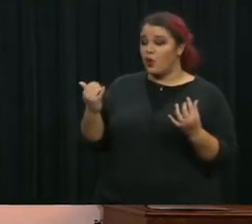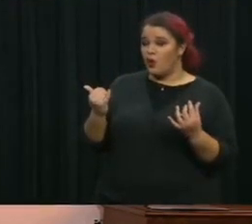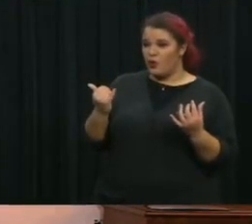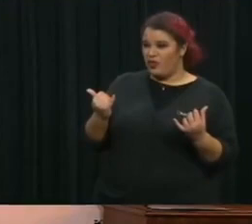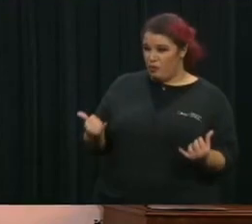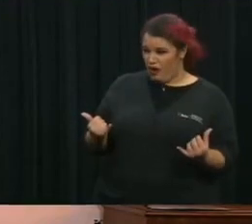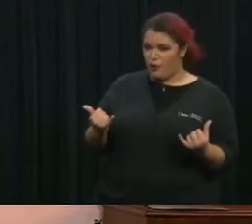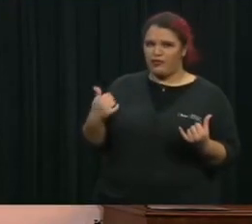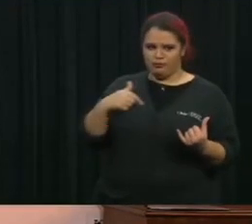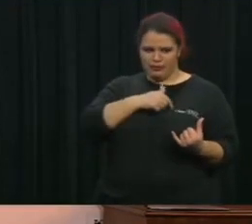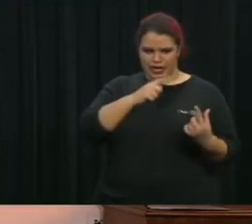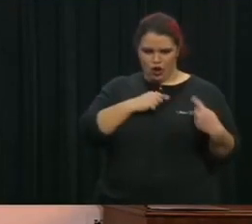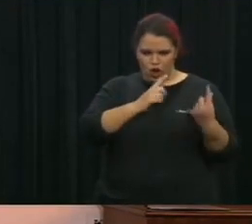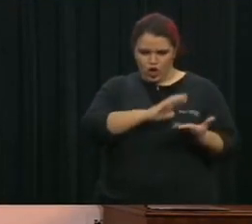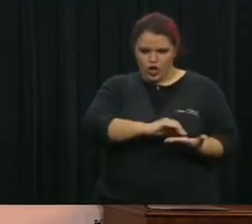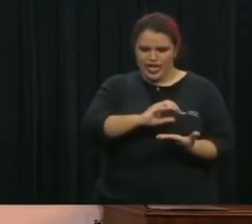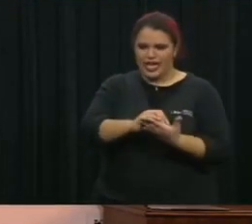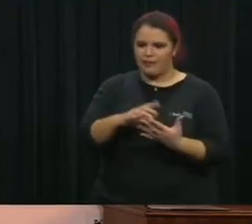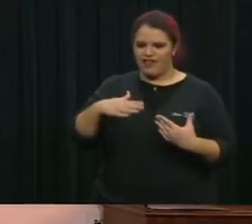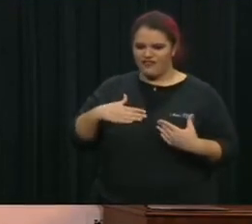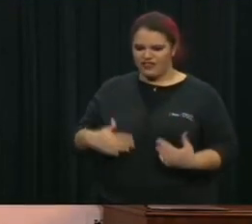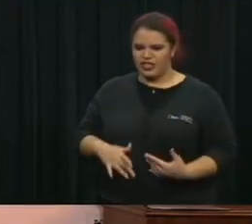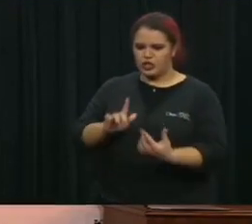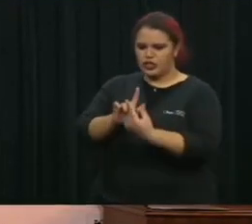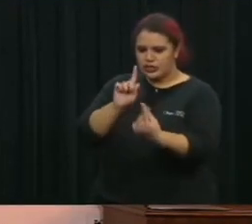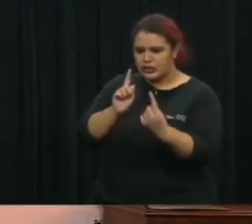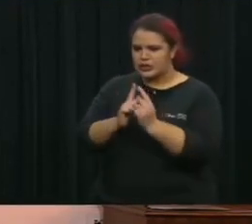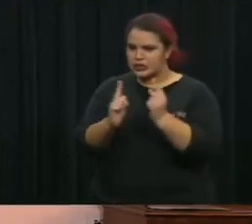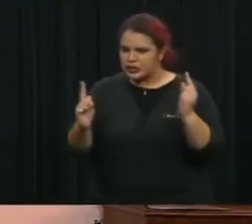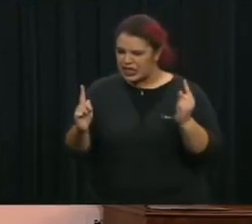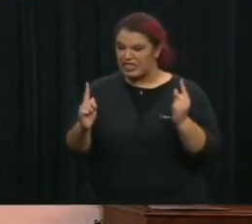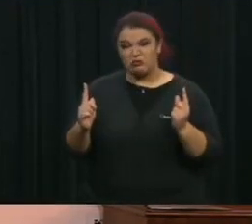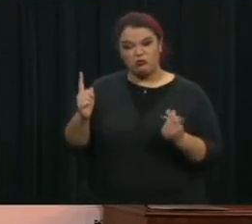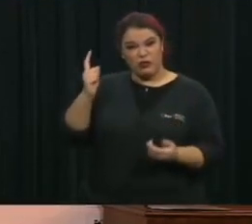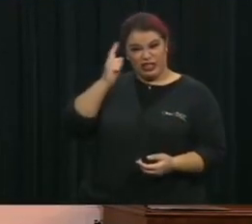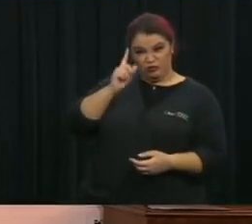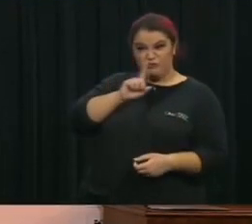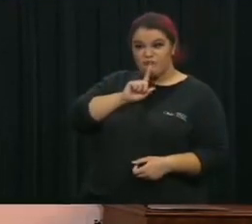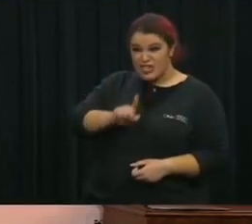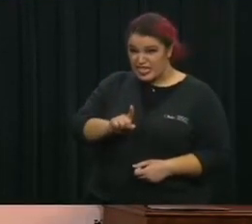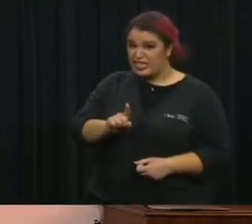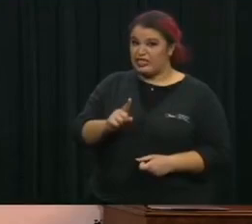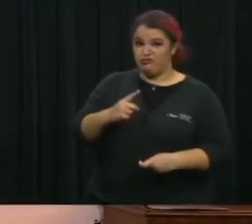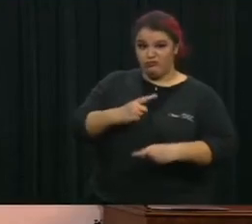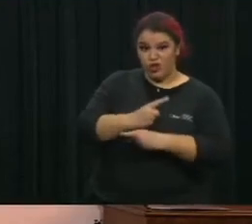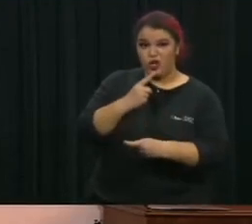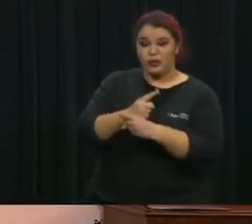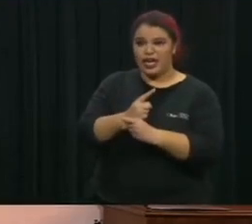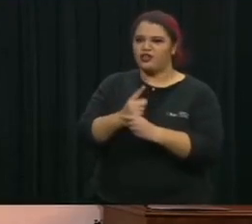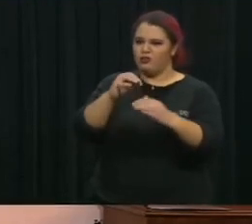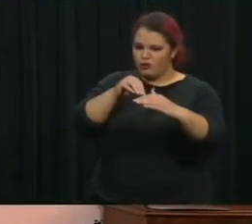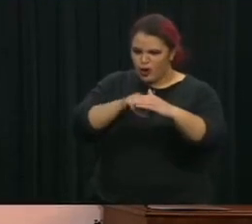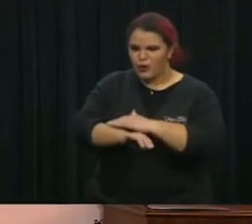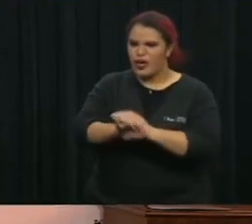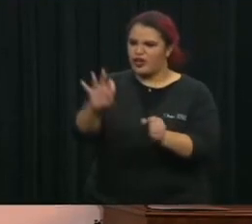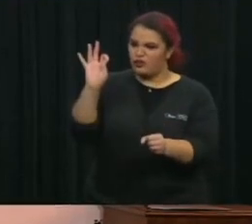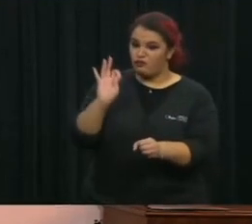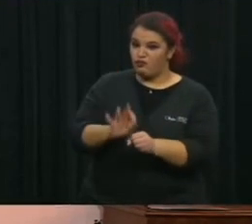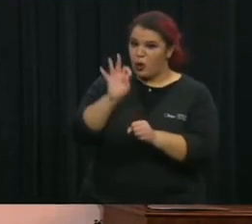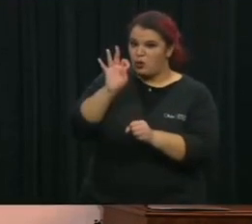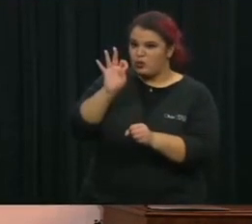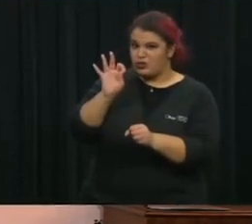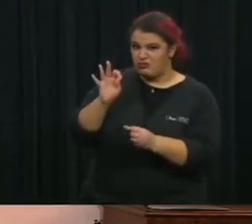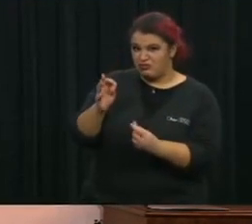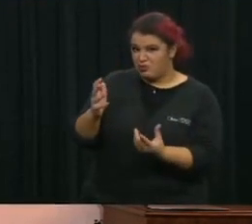primary this year, and will you be recommending mail only instead to lawmakers? Well, this is a discussion we obviously have with the